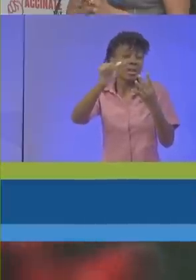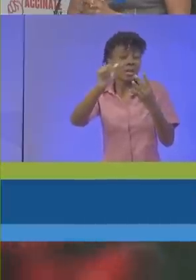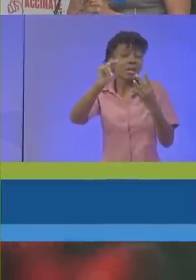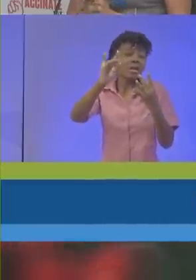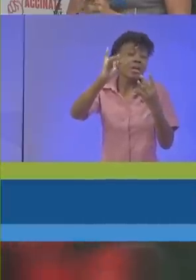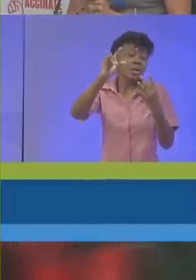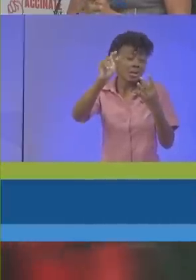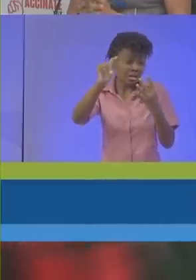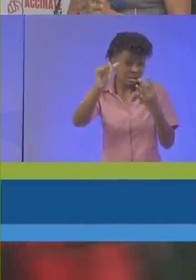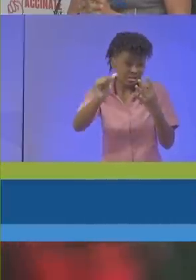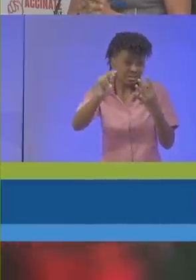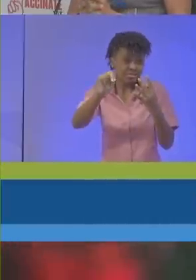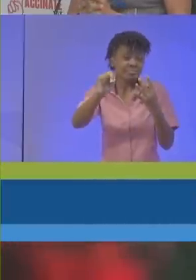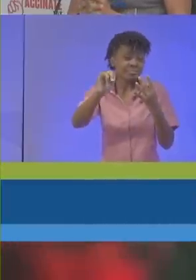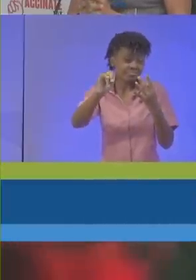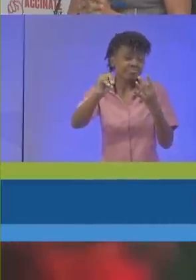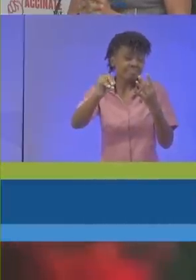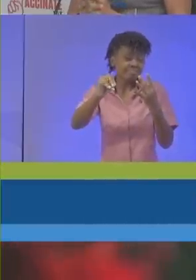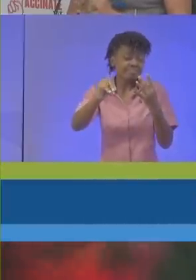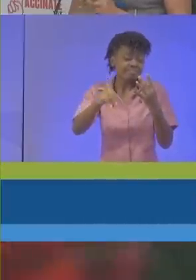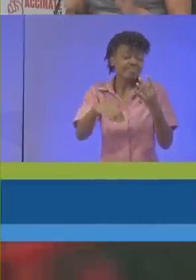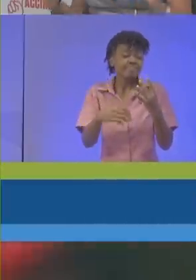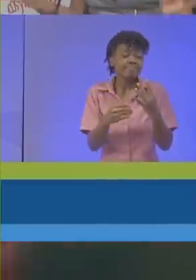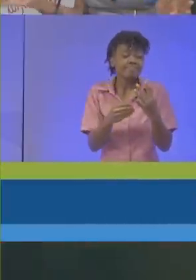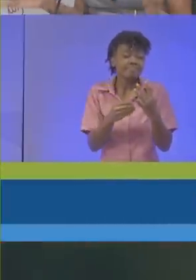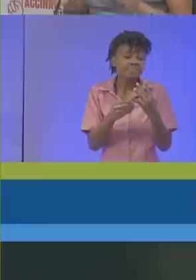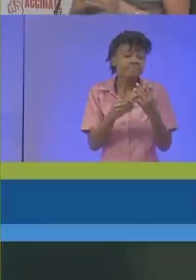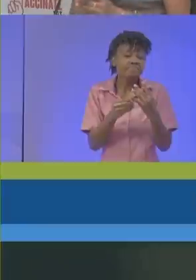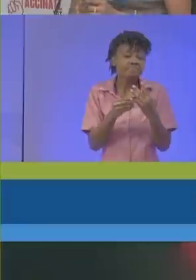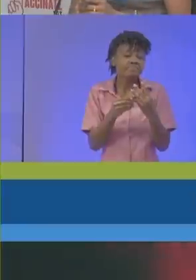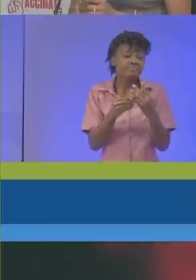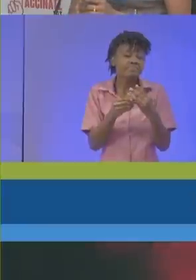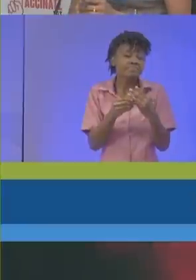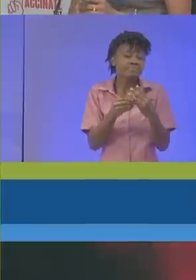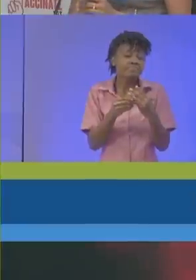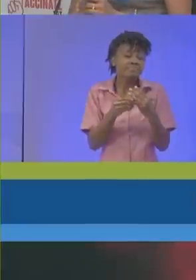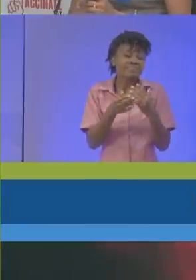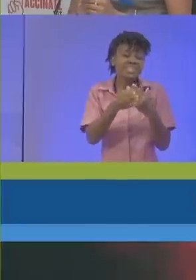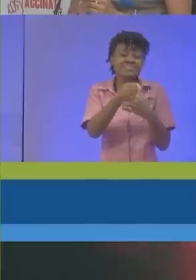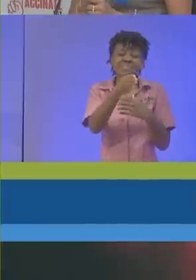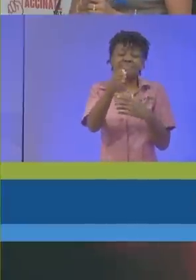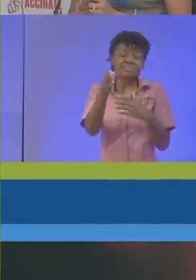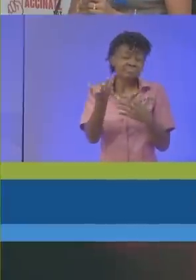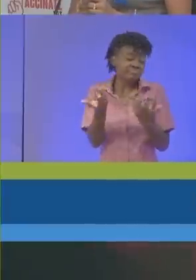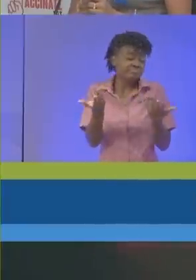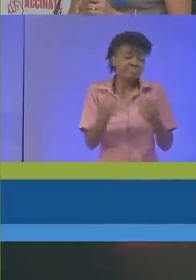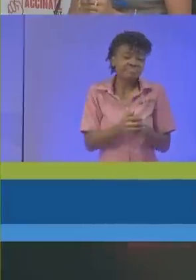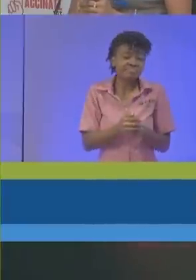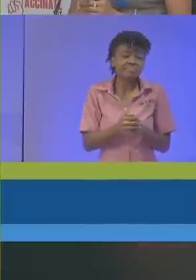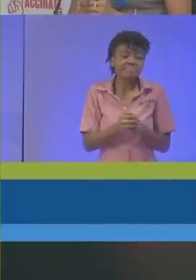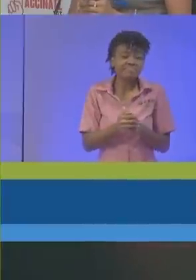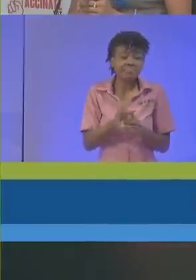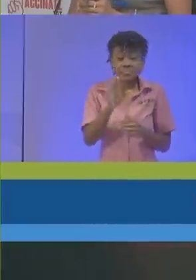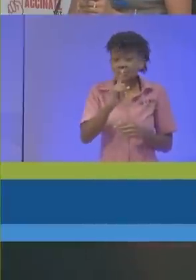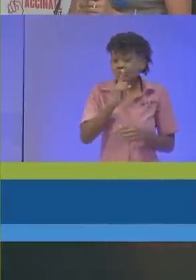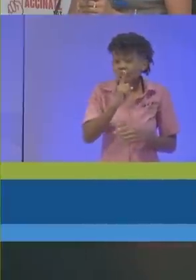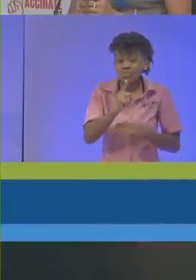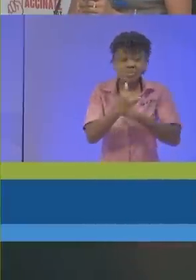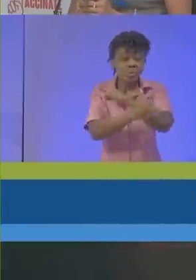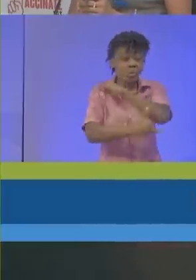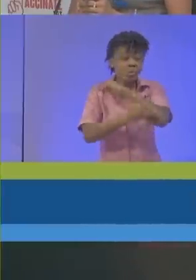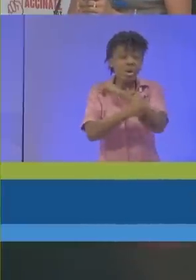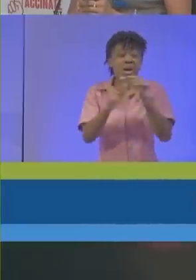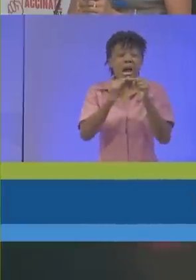And you may say to yourself, these countries are so far away from us, but we must be mindful that we have people traveling